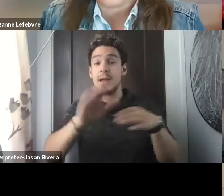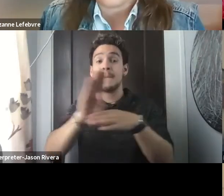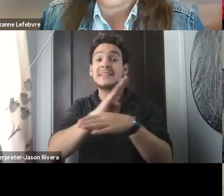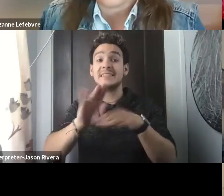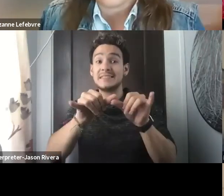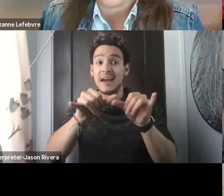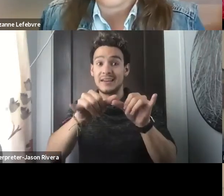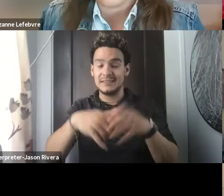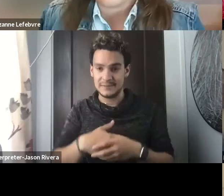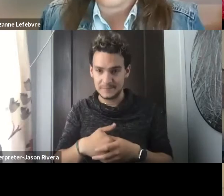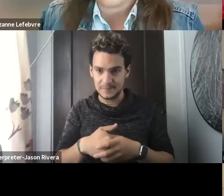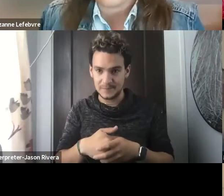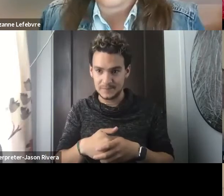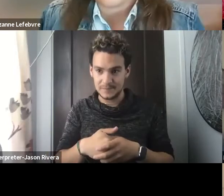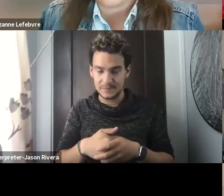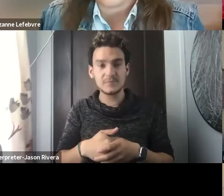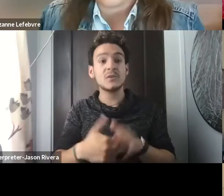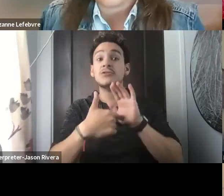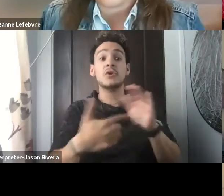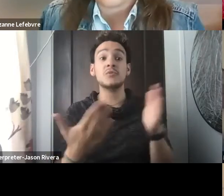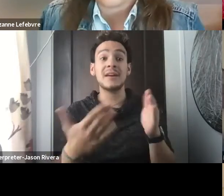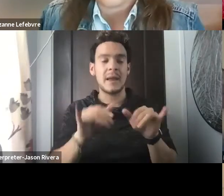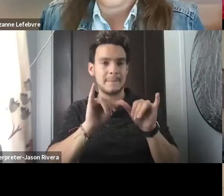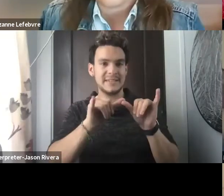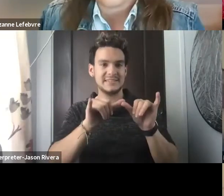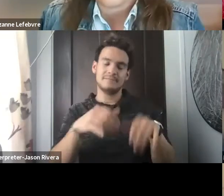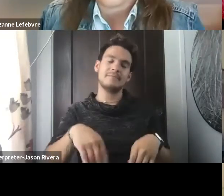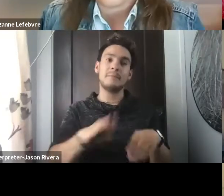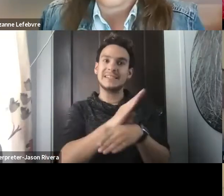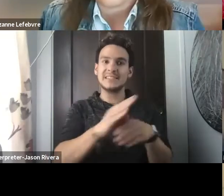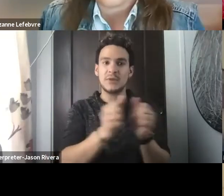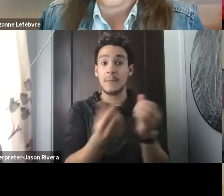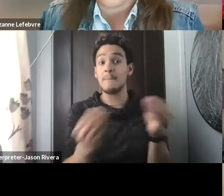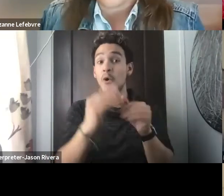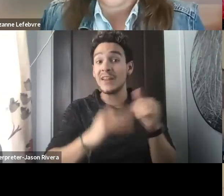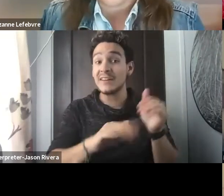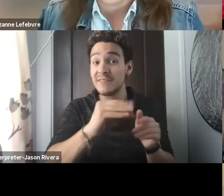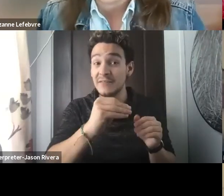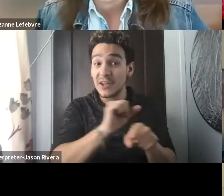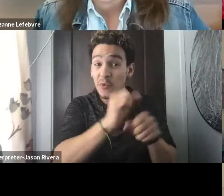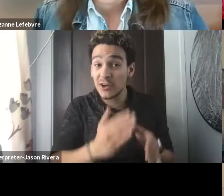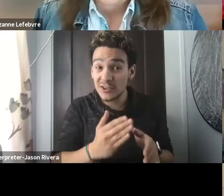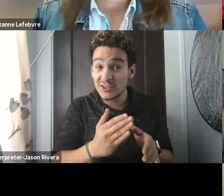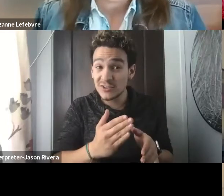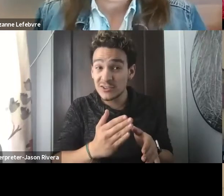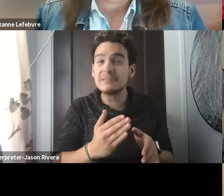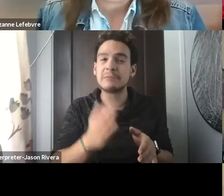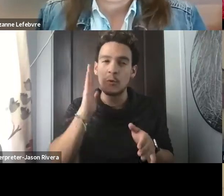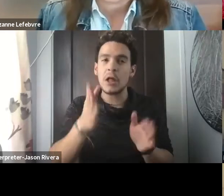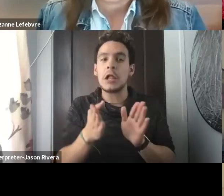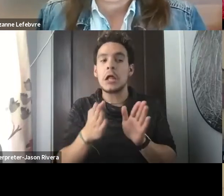size, it indicates that businesses with greater than 50 employees are more